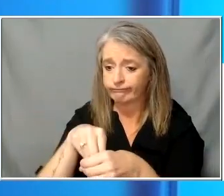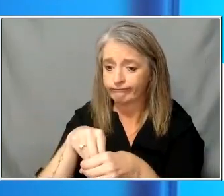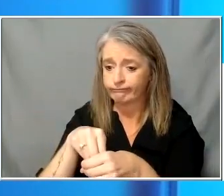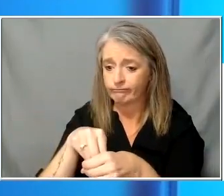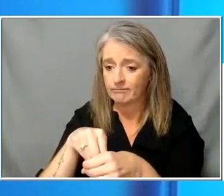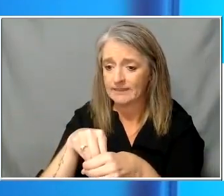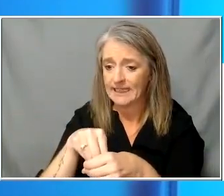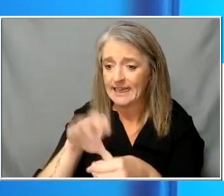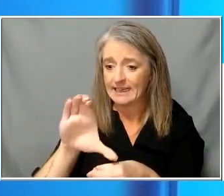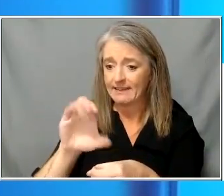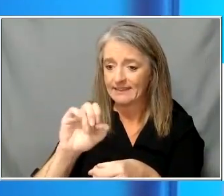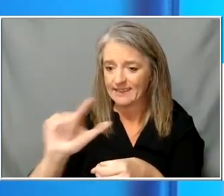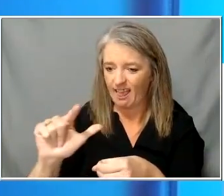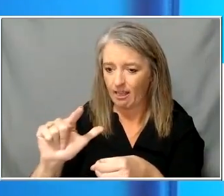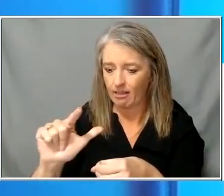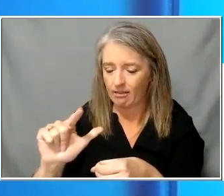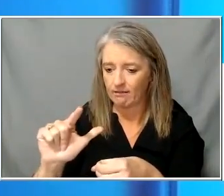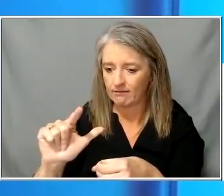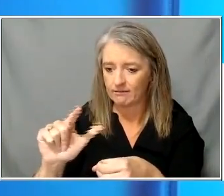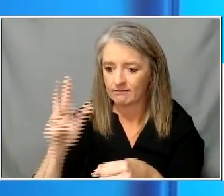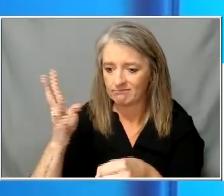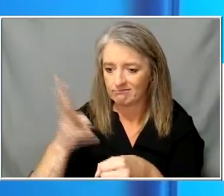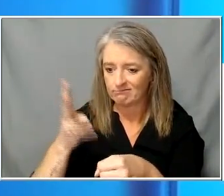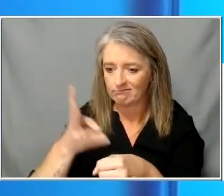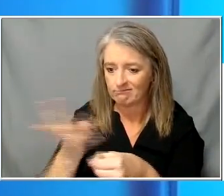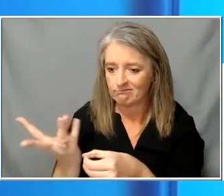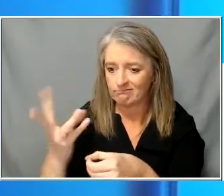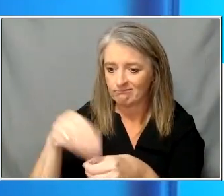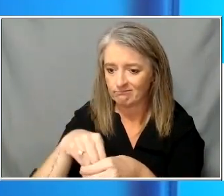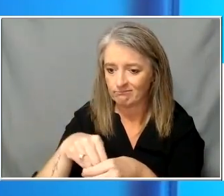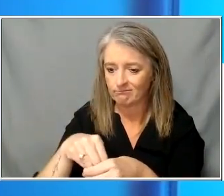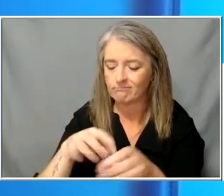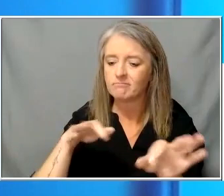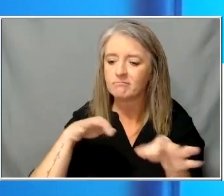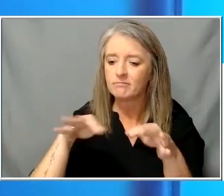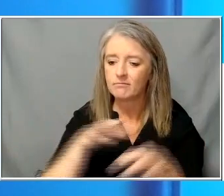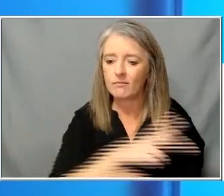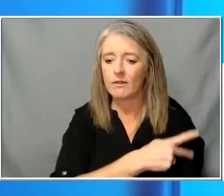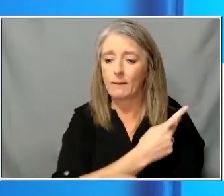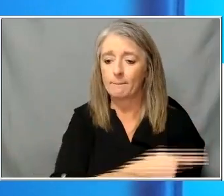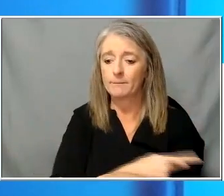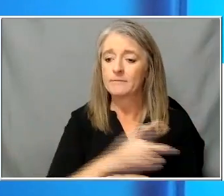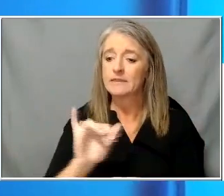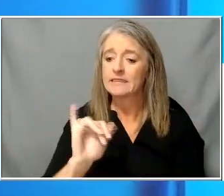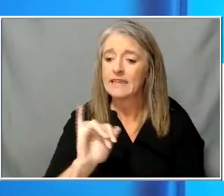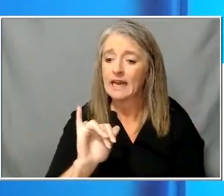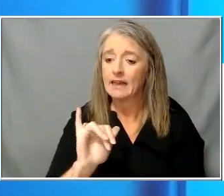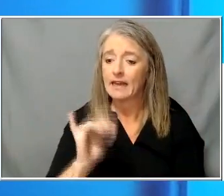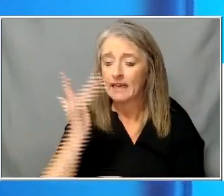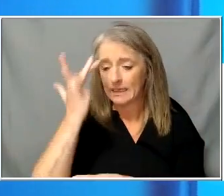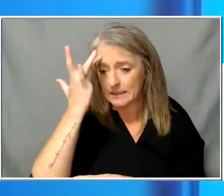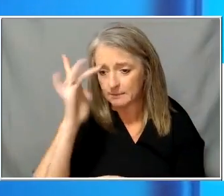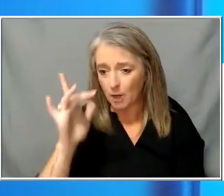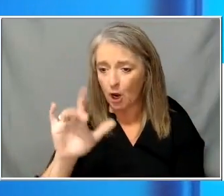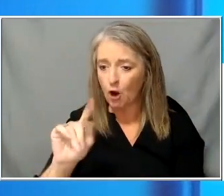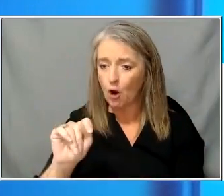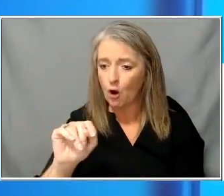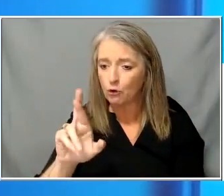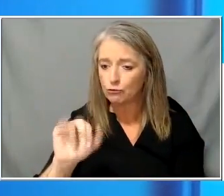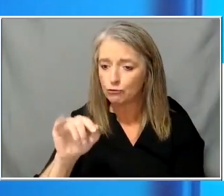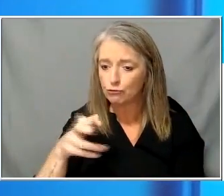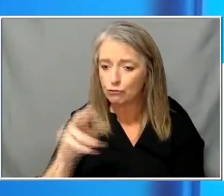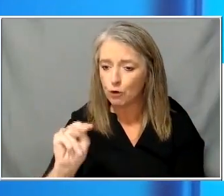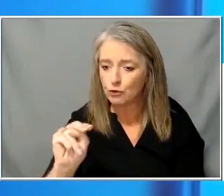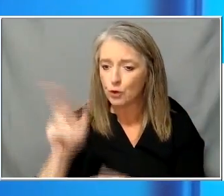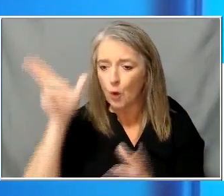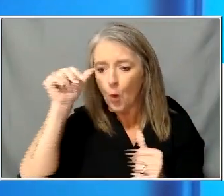cancer cell. It is, in essence, how I explain it to patients is kind of like a smart bomb or a Trojan horse, if you will. You're